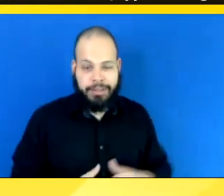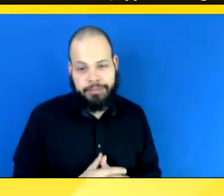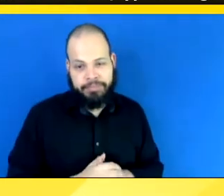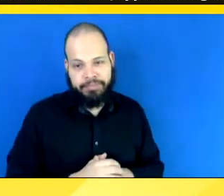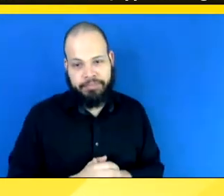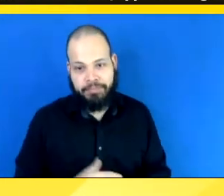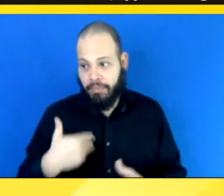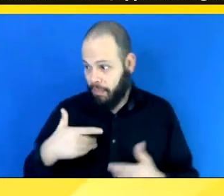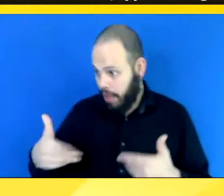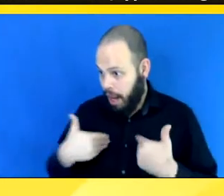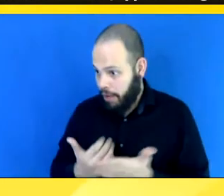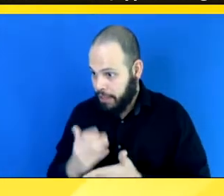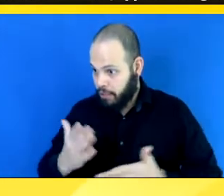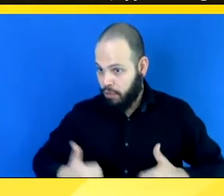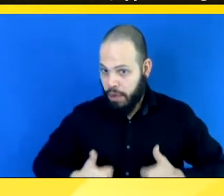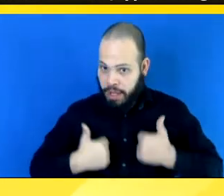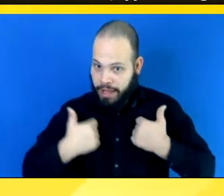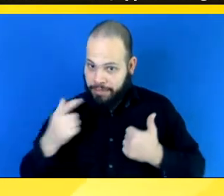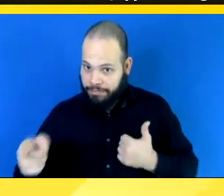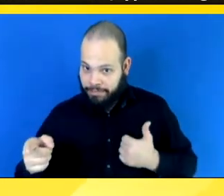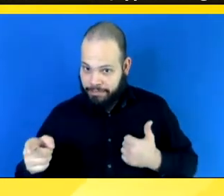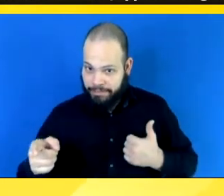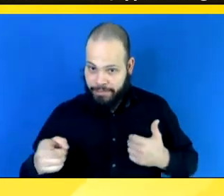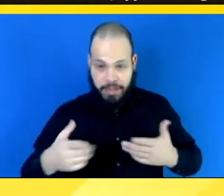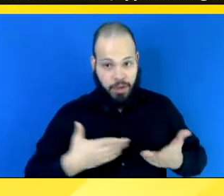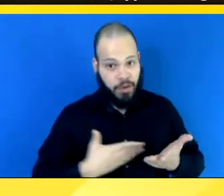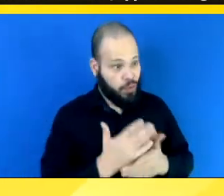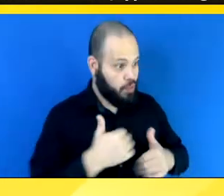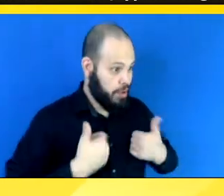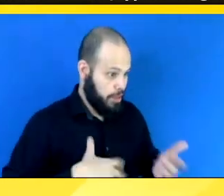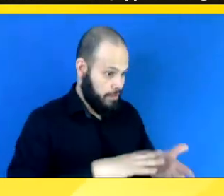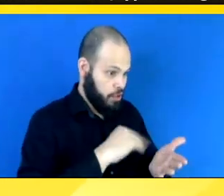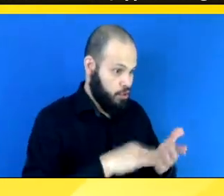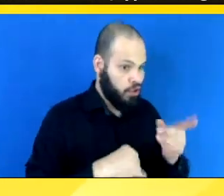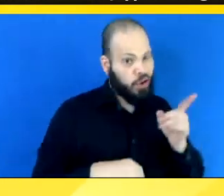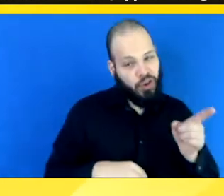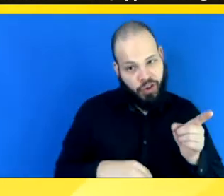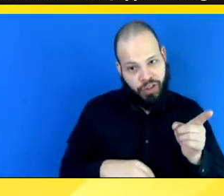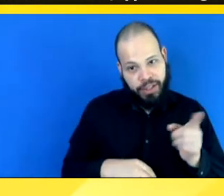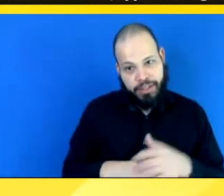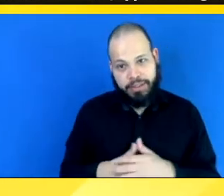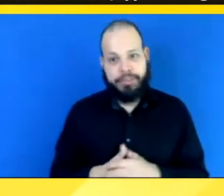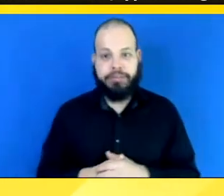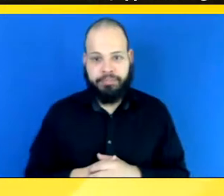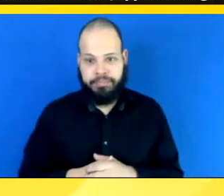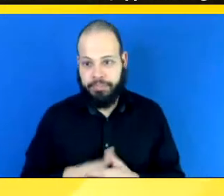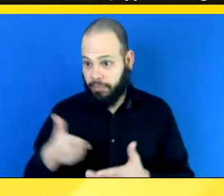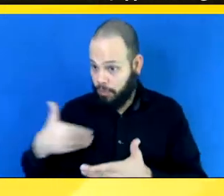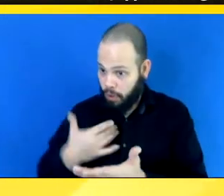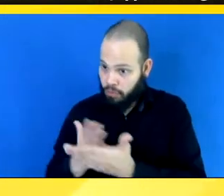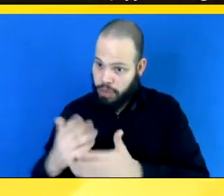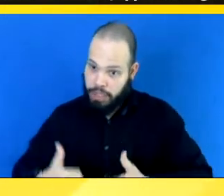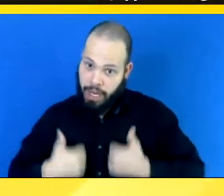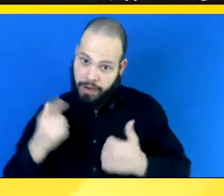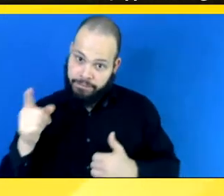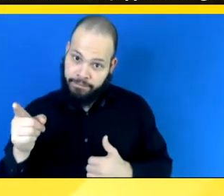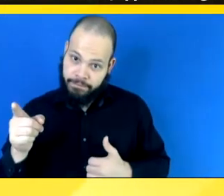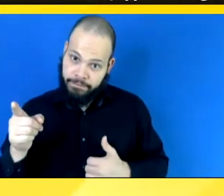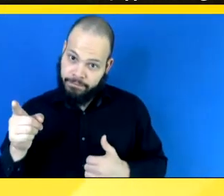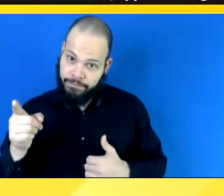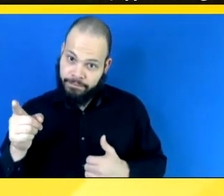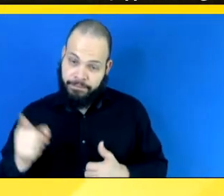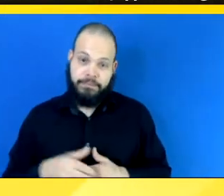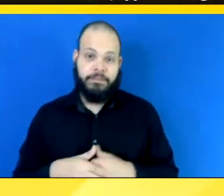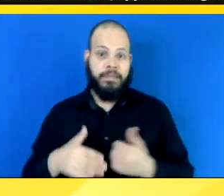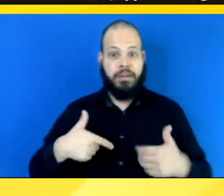got a right to learn. Everybody's got a right to live. Everybody's got a right to dream. Everybody's got